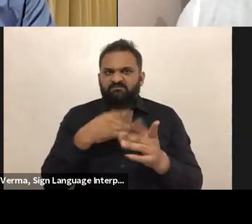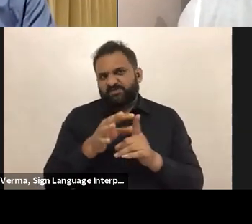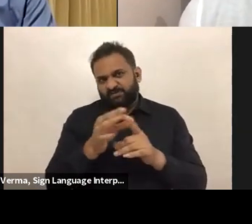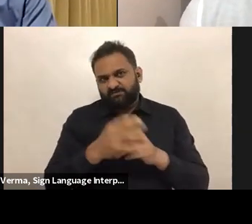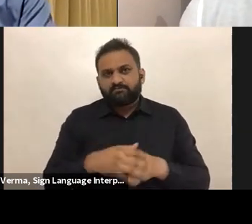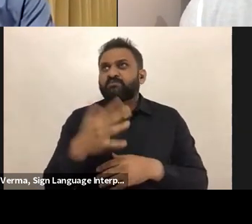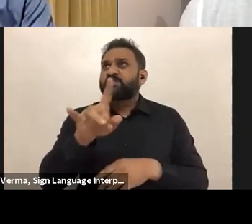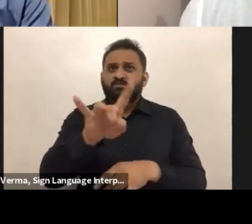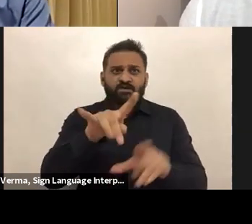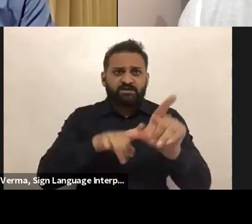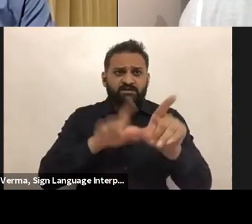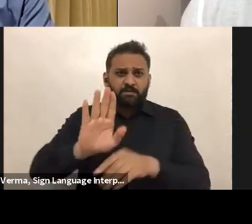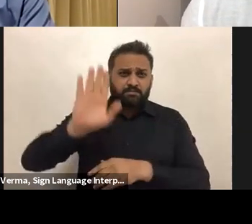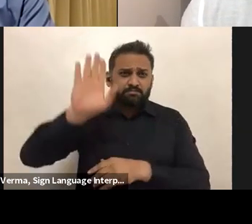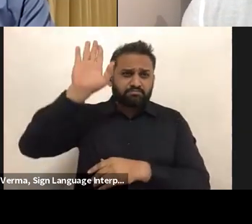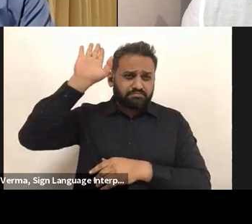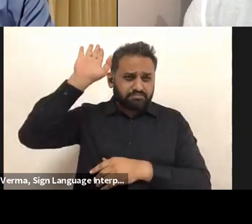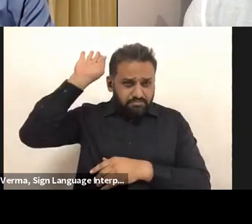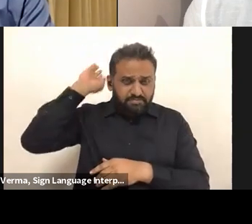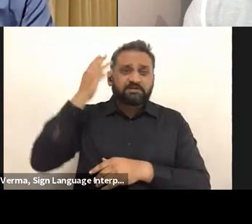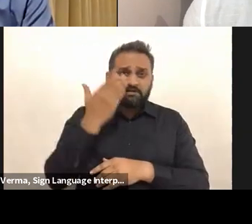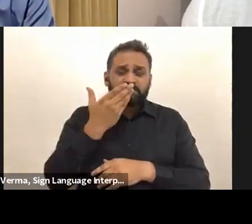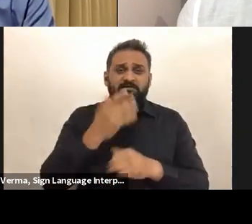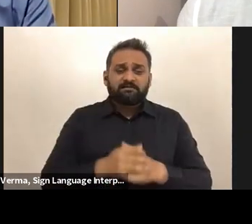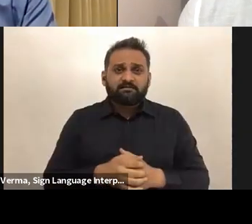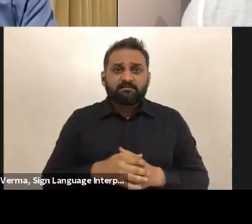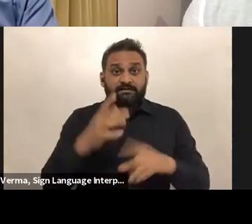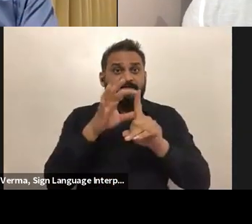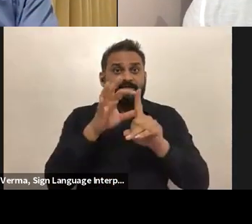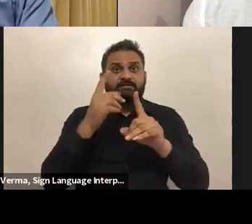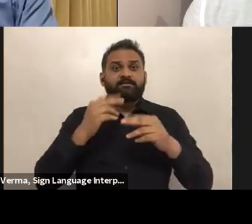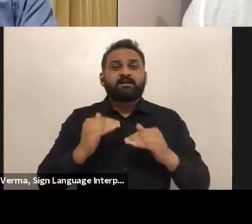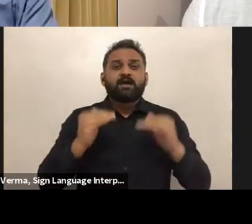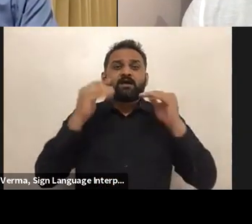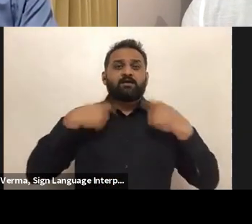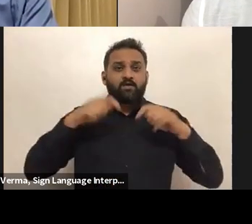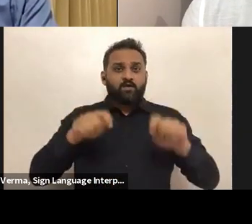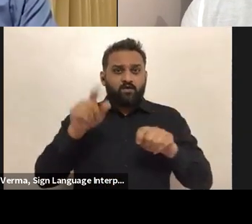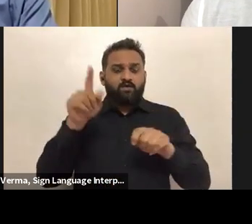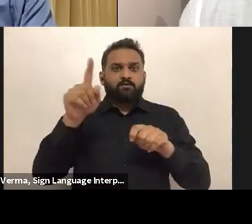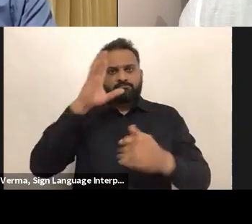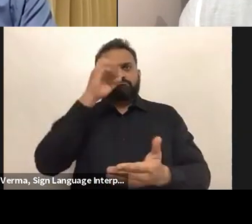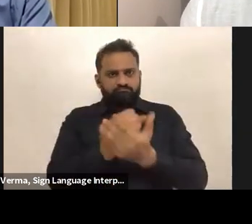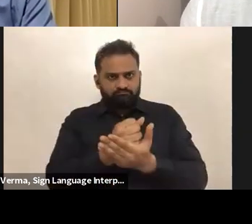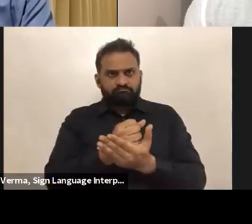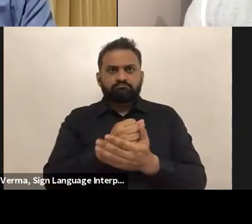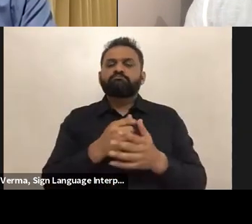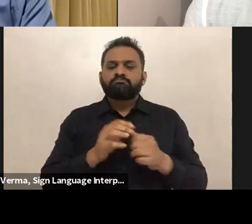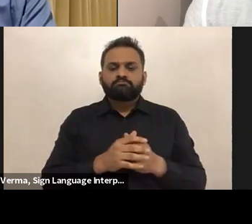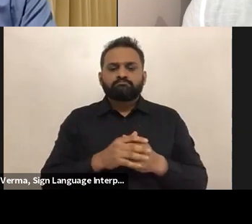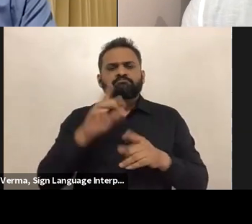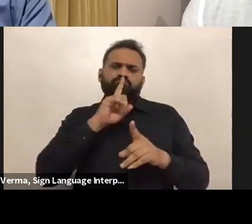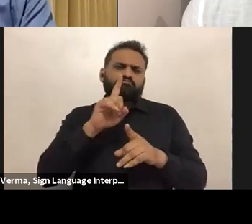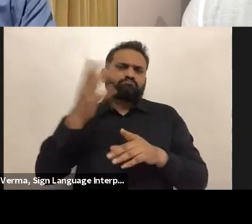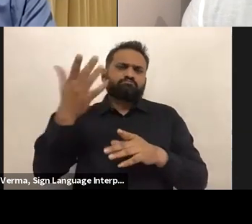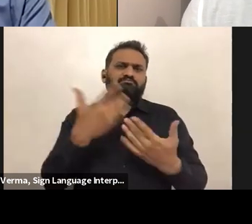ago. That was a long time ago. The Delhi High Court judgment hadn't come in. They were very set, but they were definitely caste